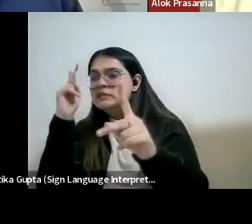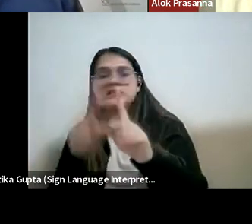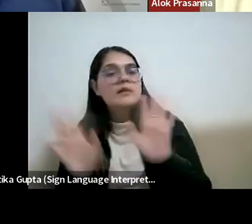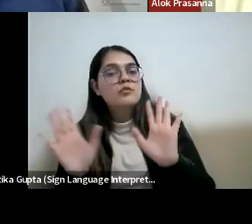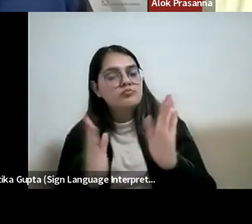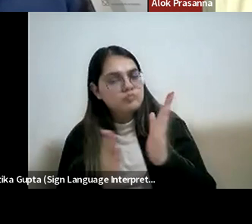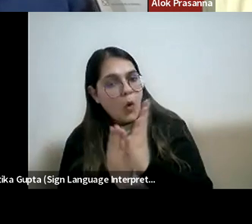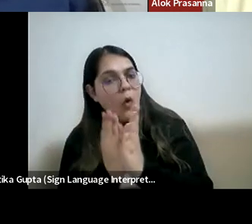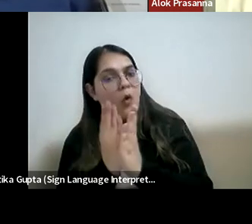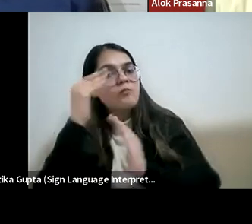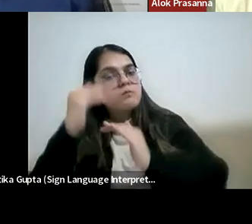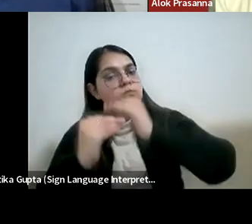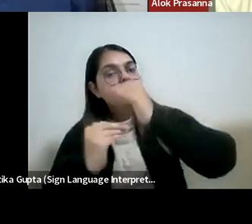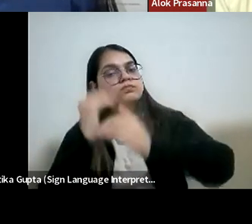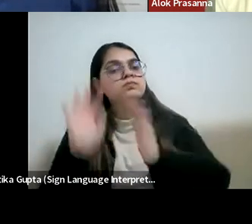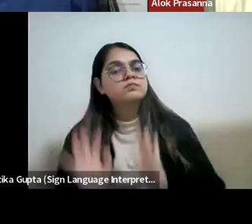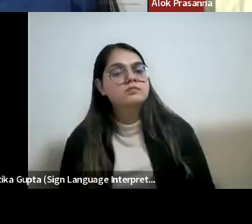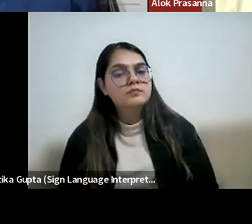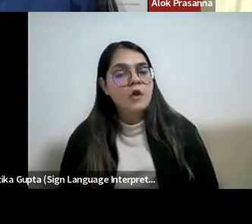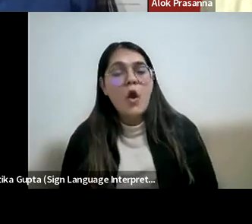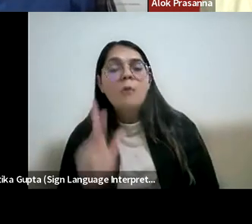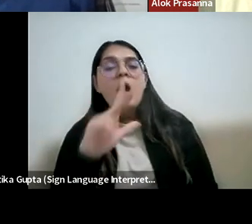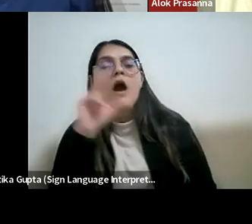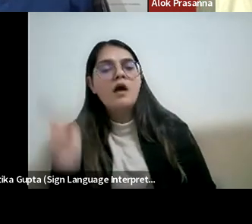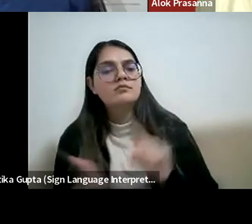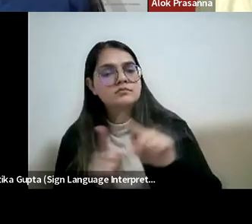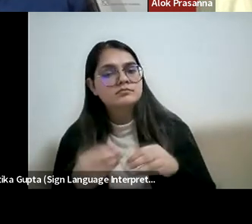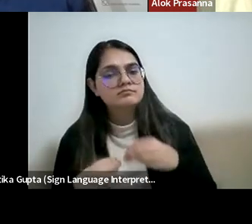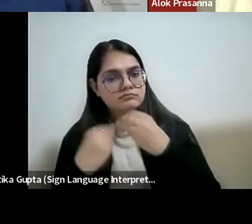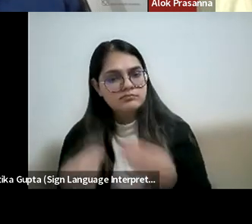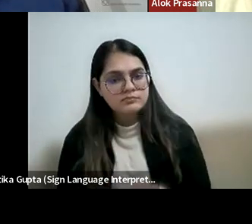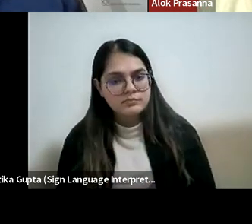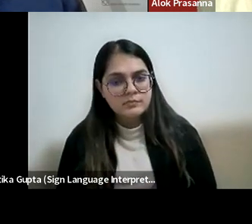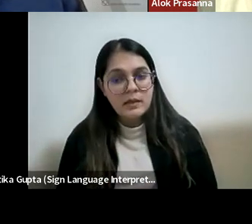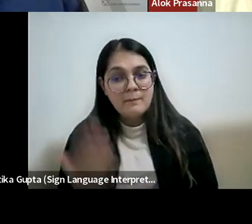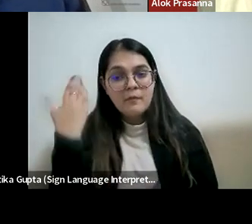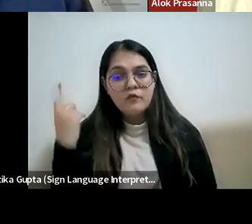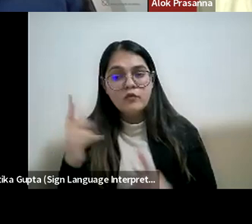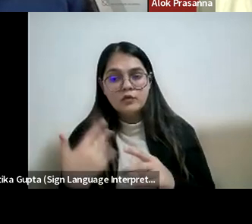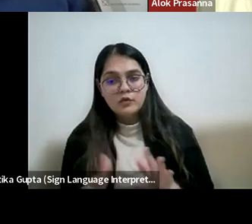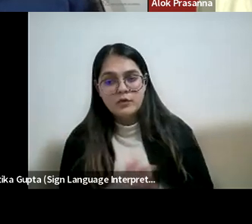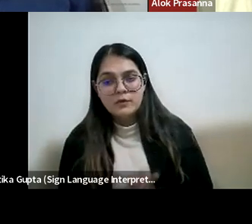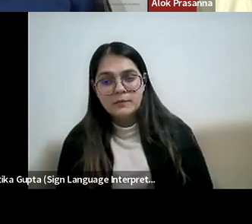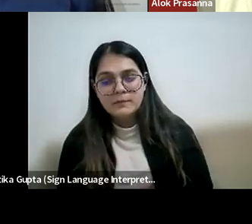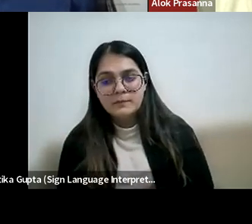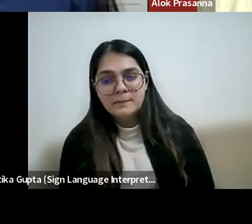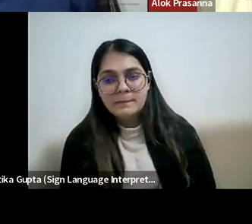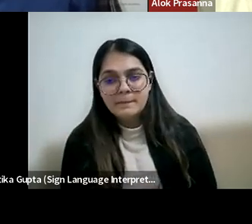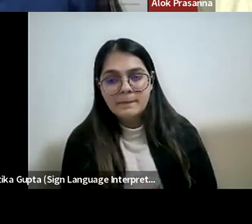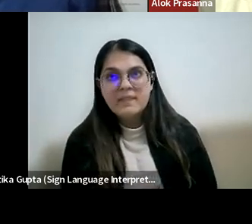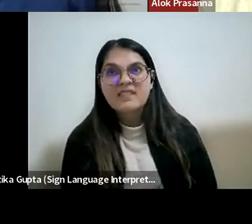at another instance that I would like to say is that look at the post-war constitutions. You see India,